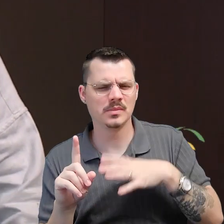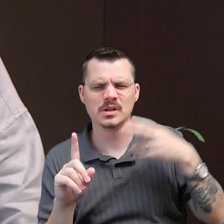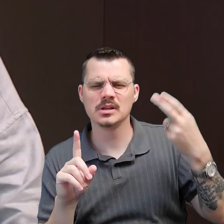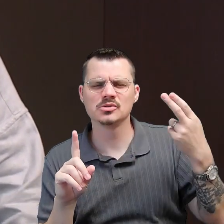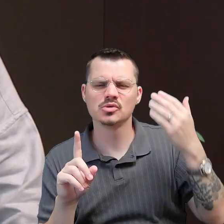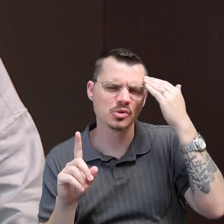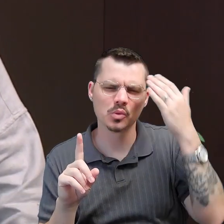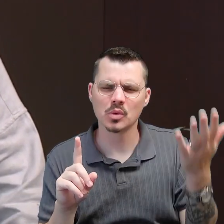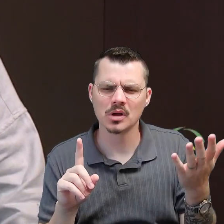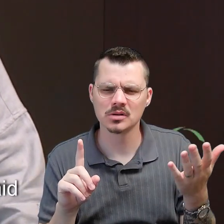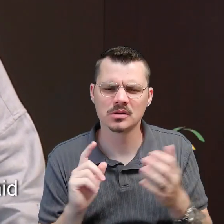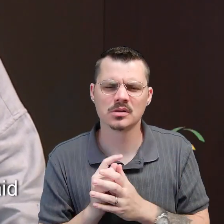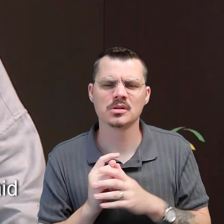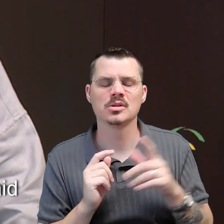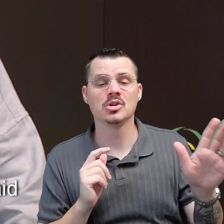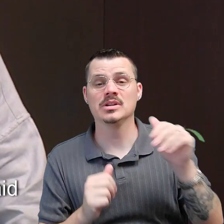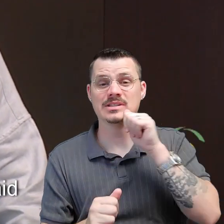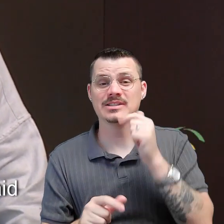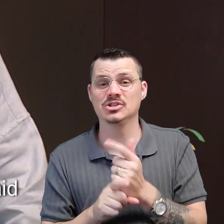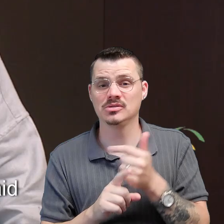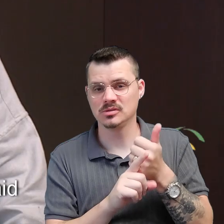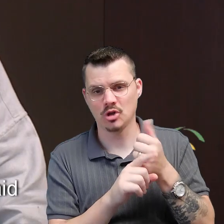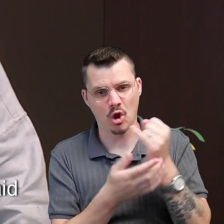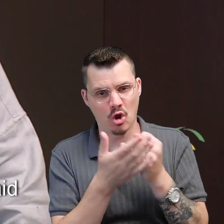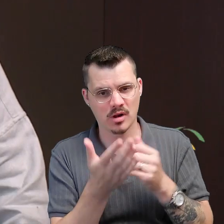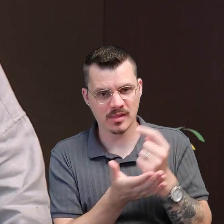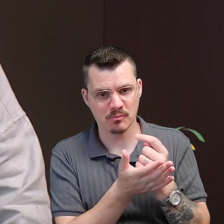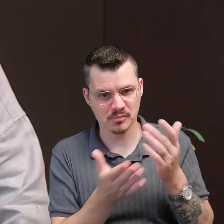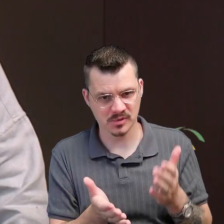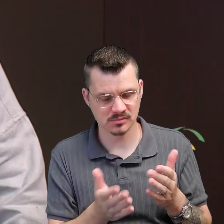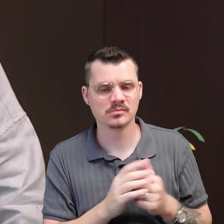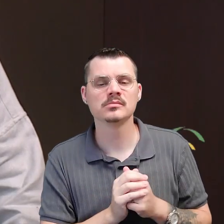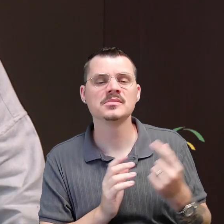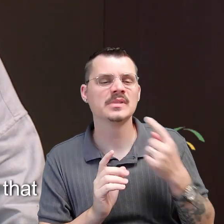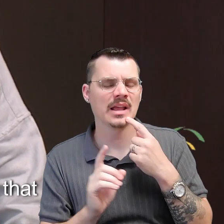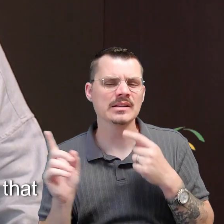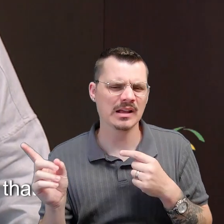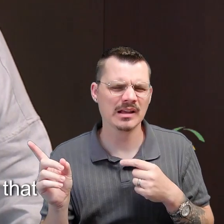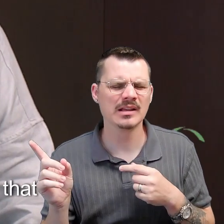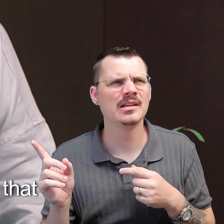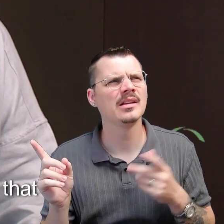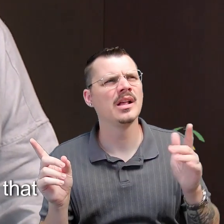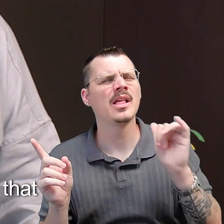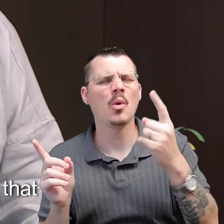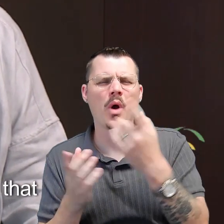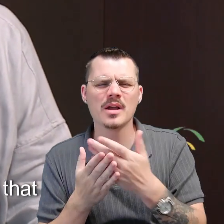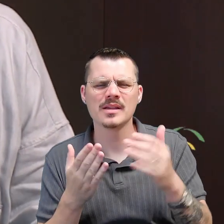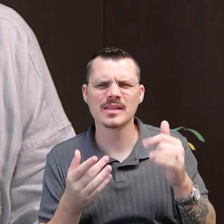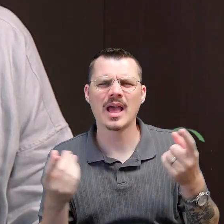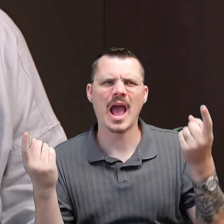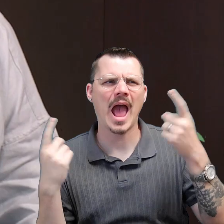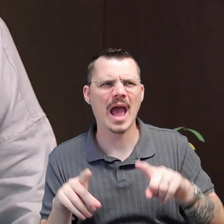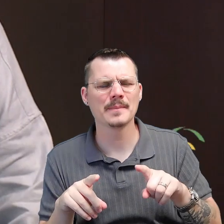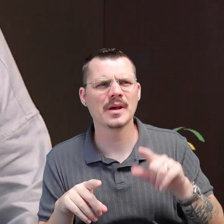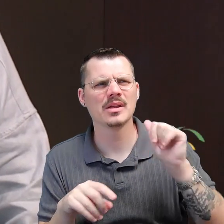woman? Well, her sister, the art therapist, said, there is that thing that happened with that